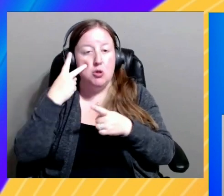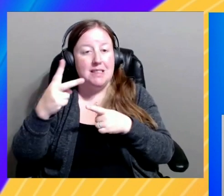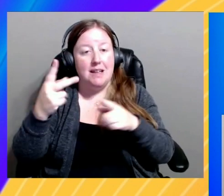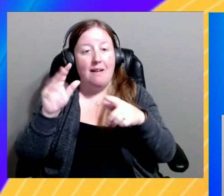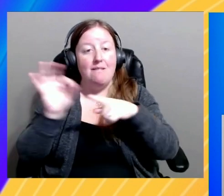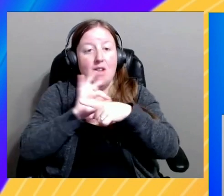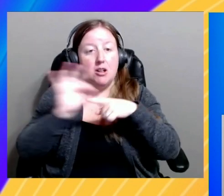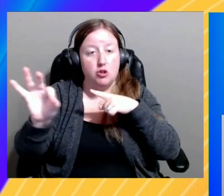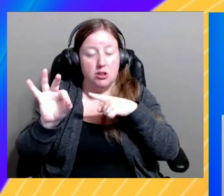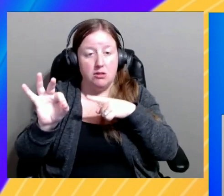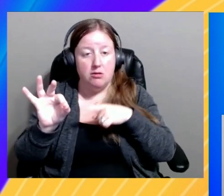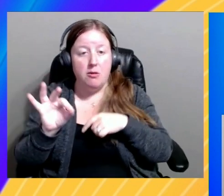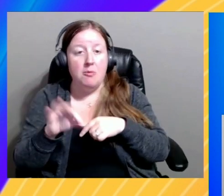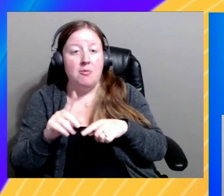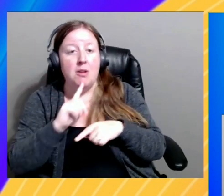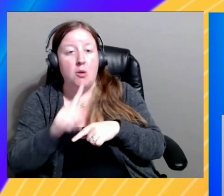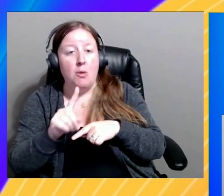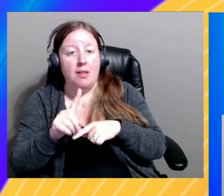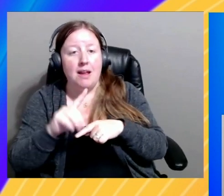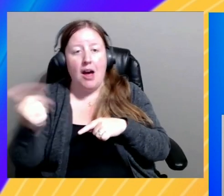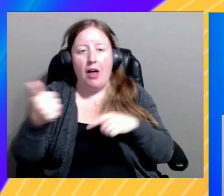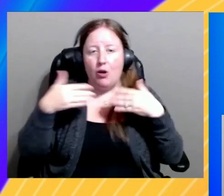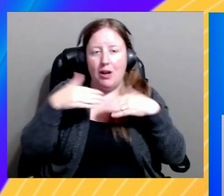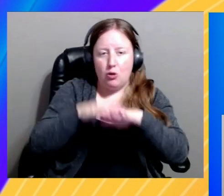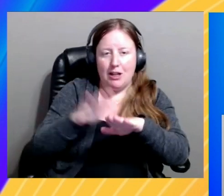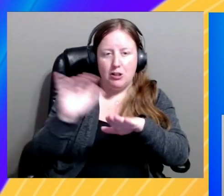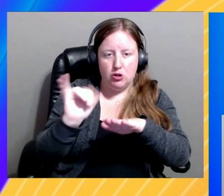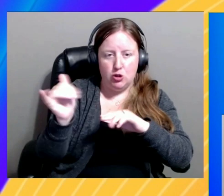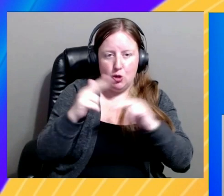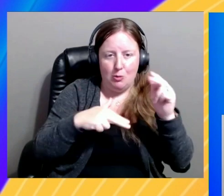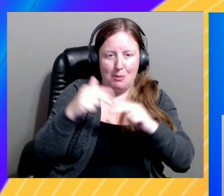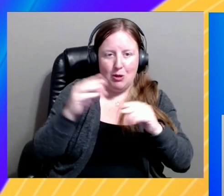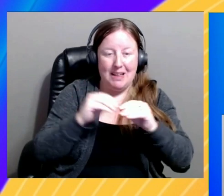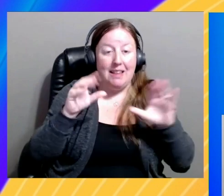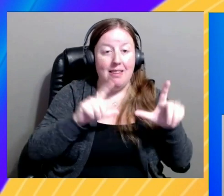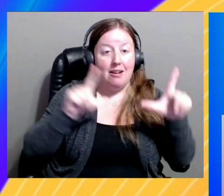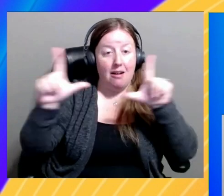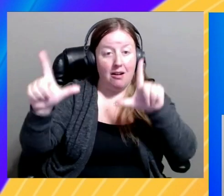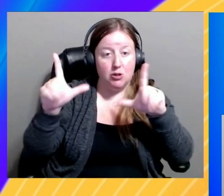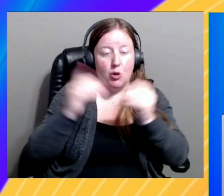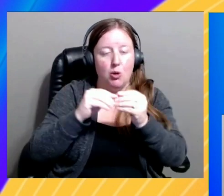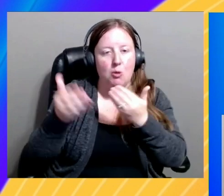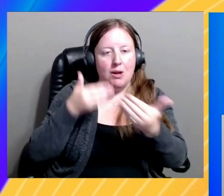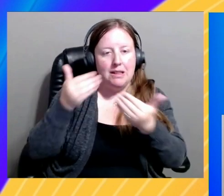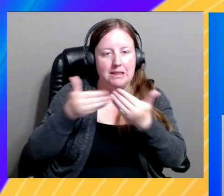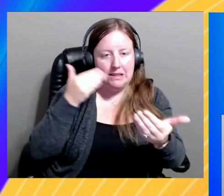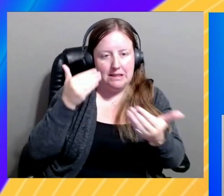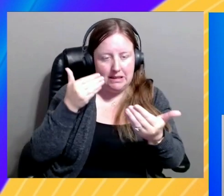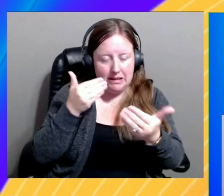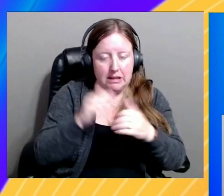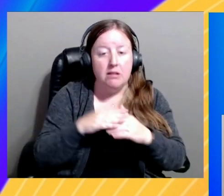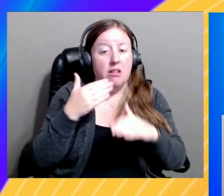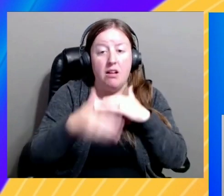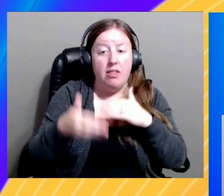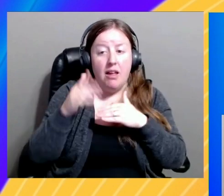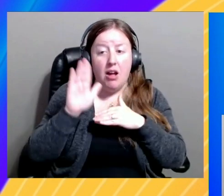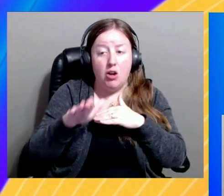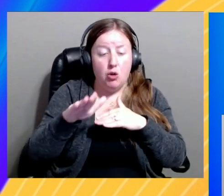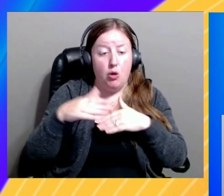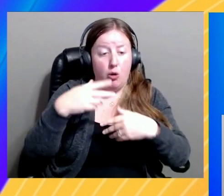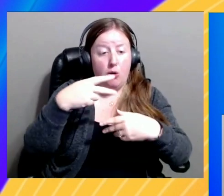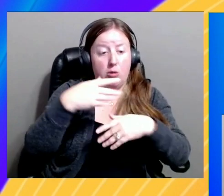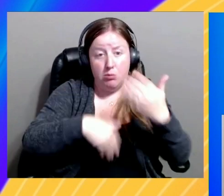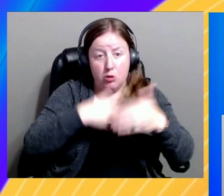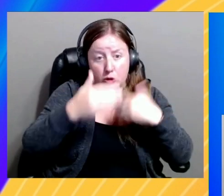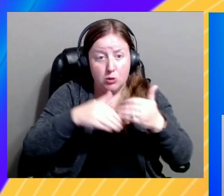lot of other kind of integrations built into the console to help make it easier for you. And then once you're producing traces,